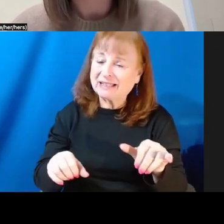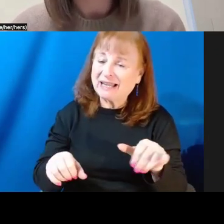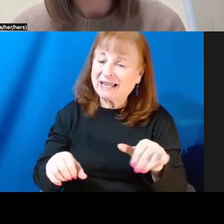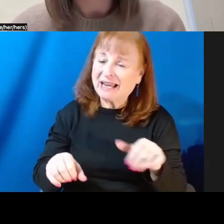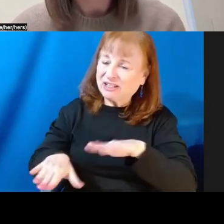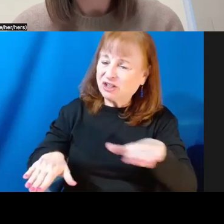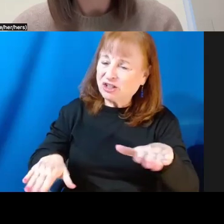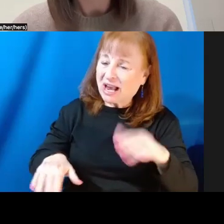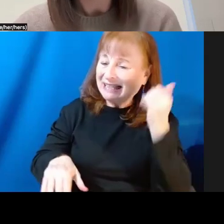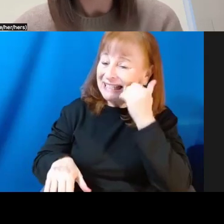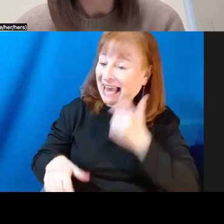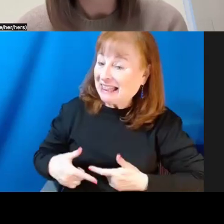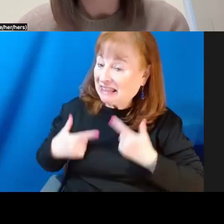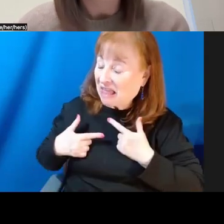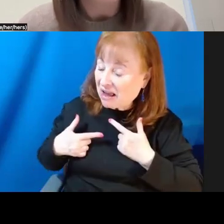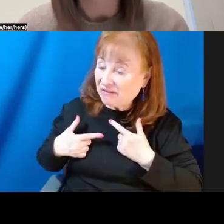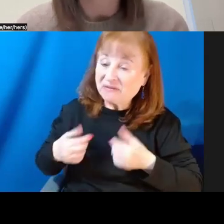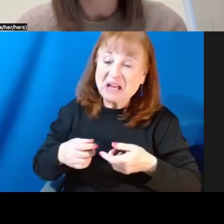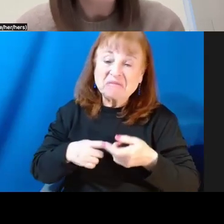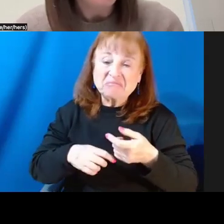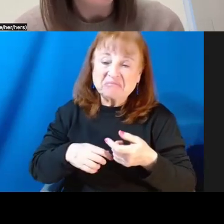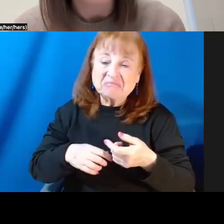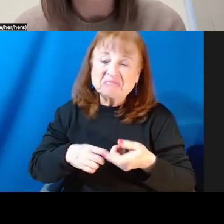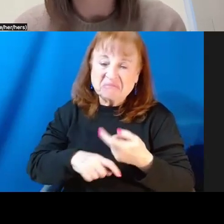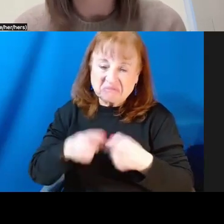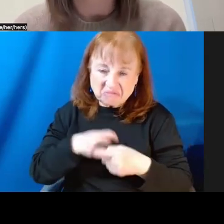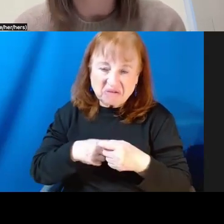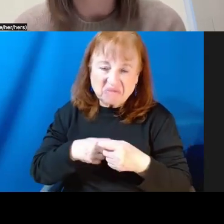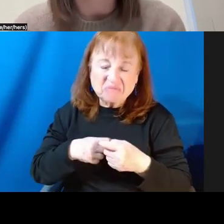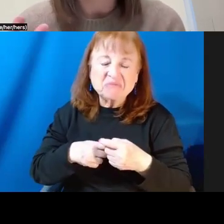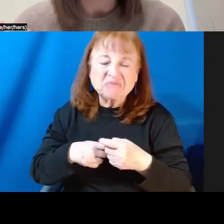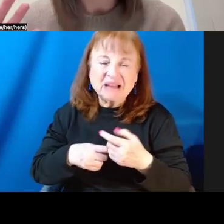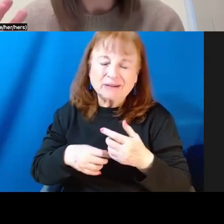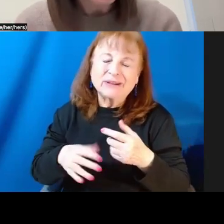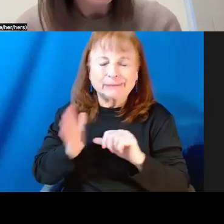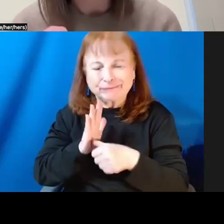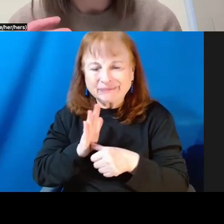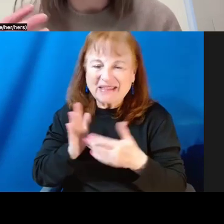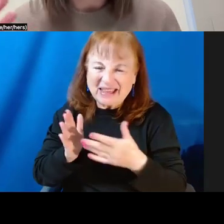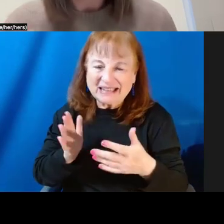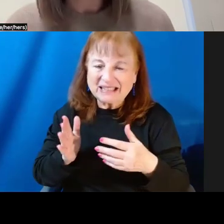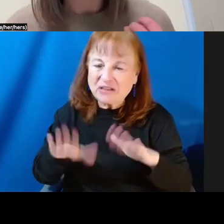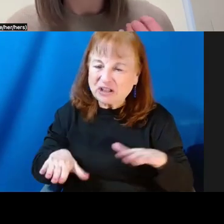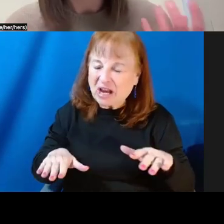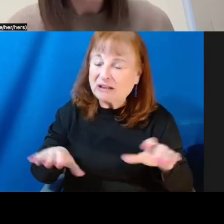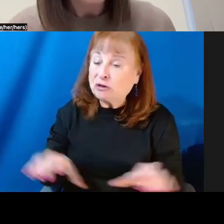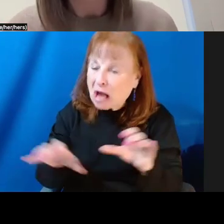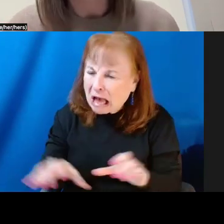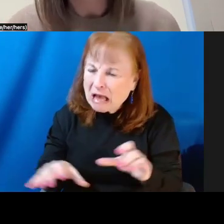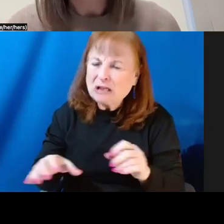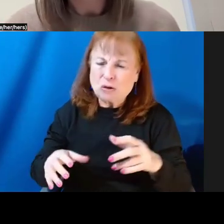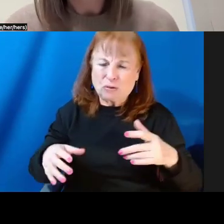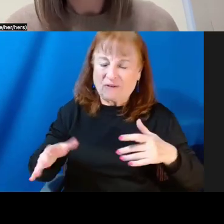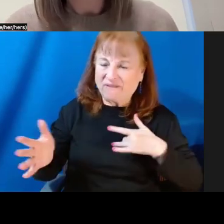life. They often code for things that are particularly salient to the child, things the child can sense, things that are big or